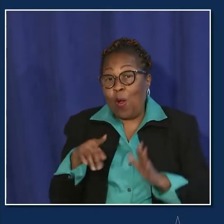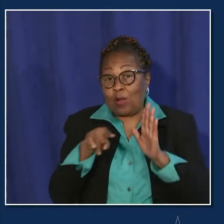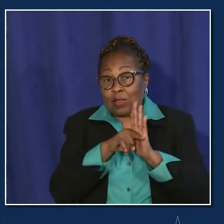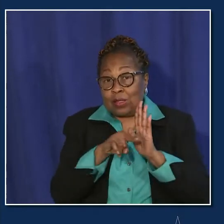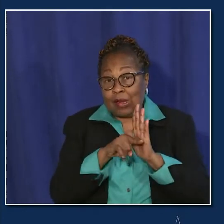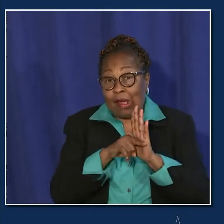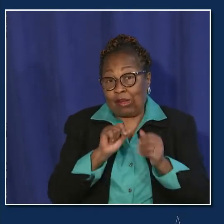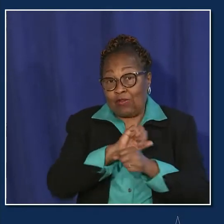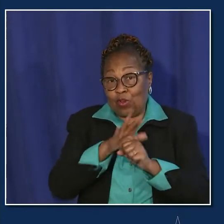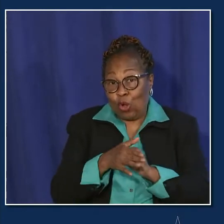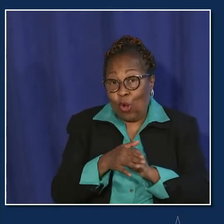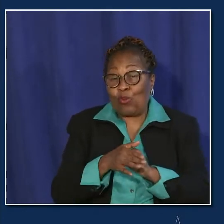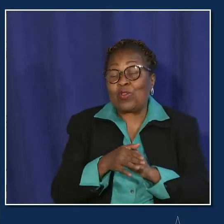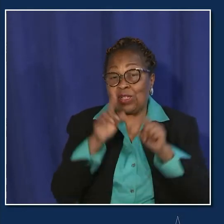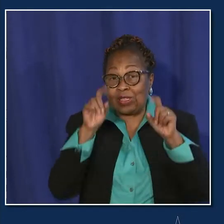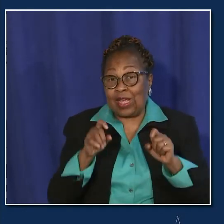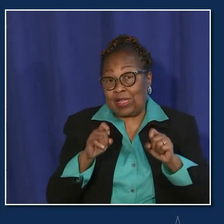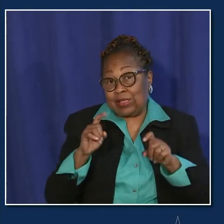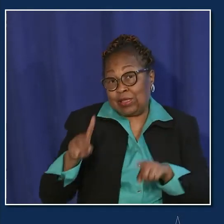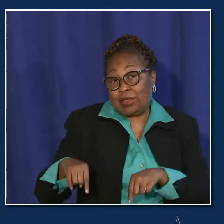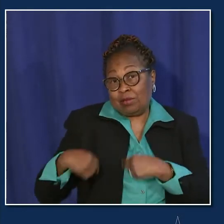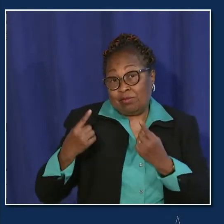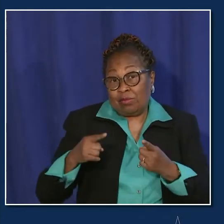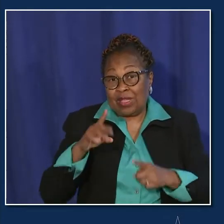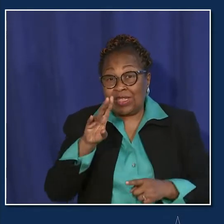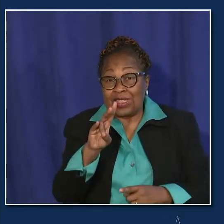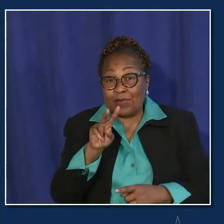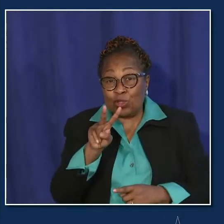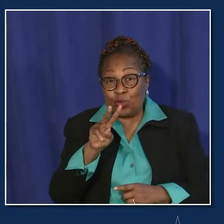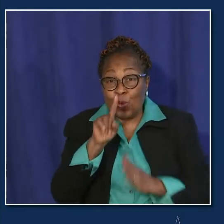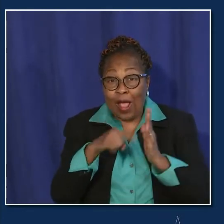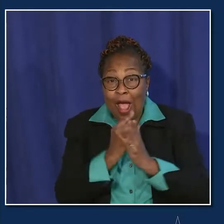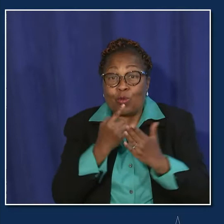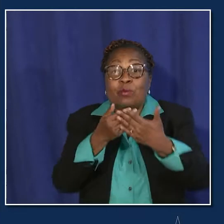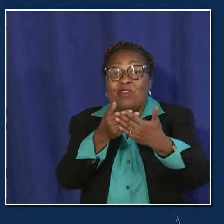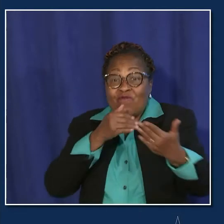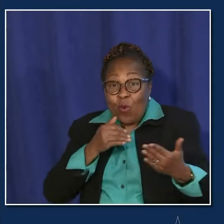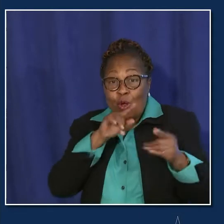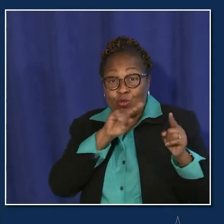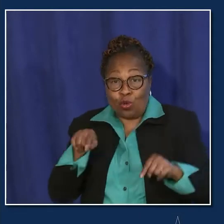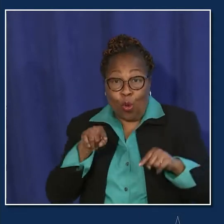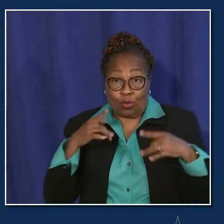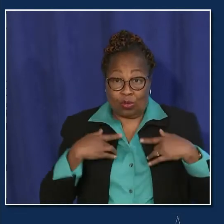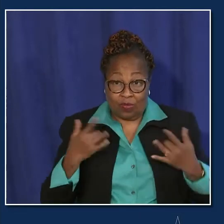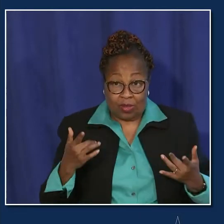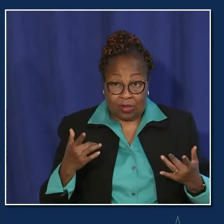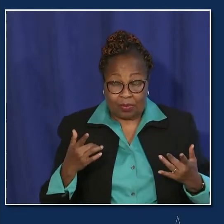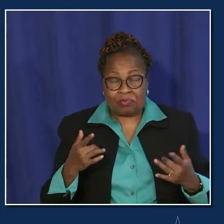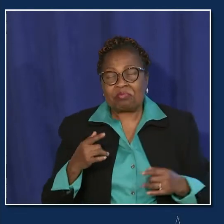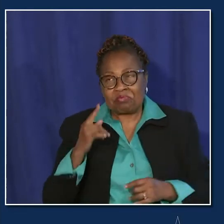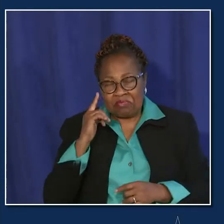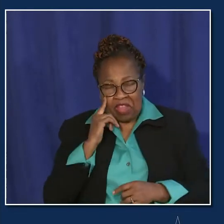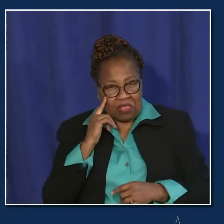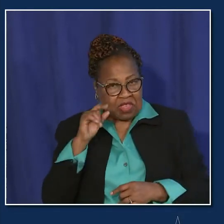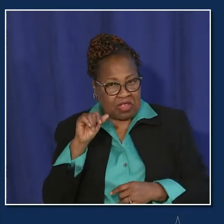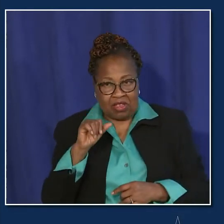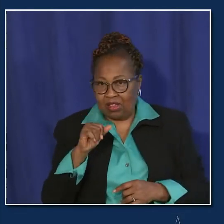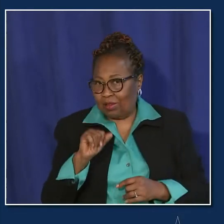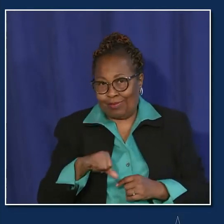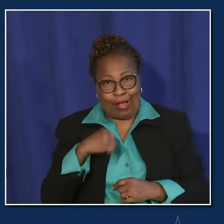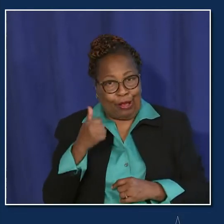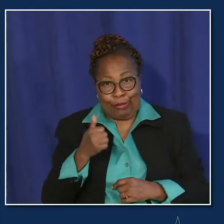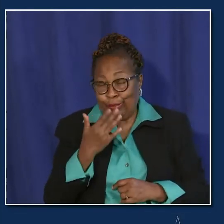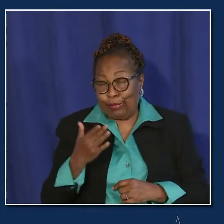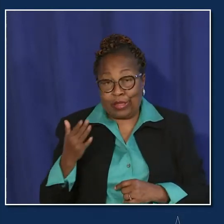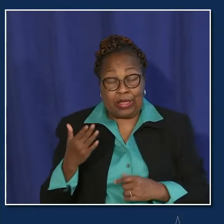test within the last 72 hours before you go to Lolla. I can think of other surges, both